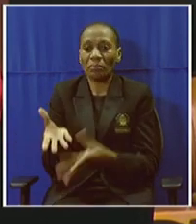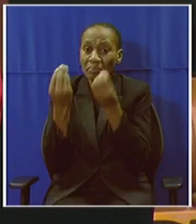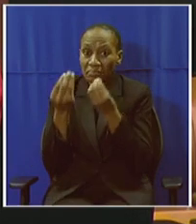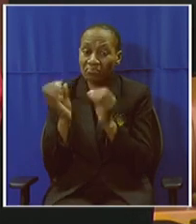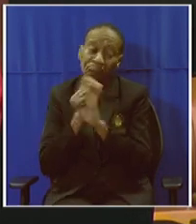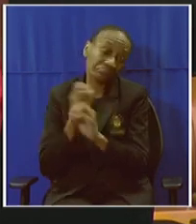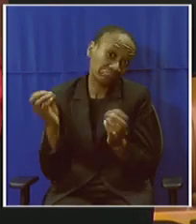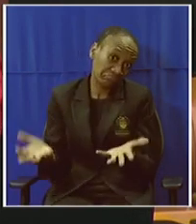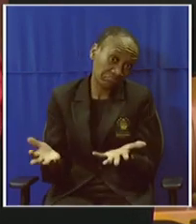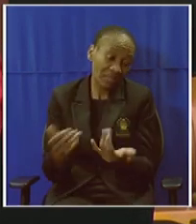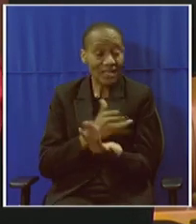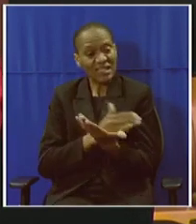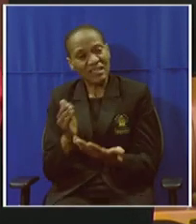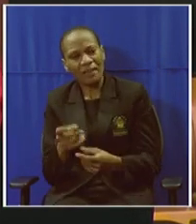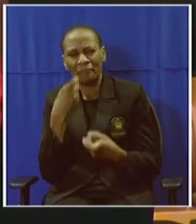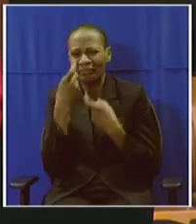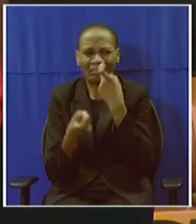and are called names.